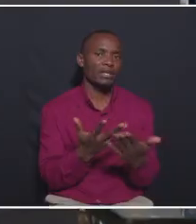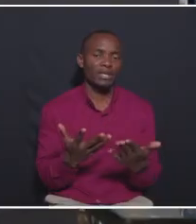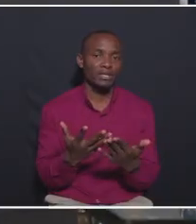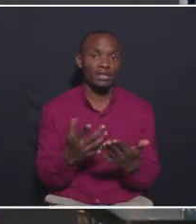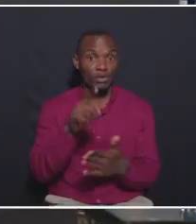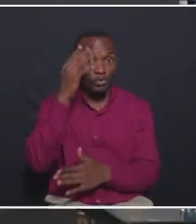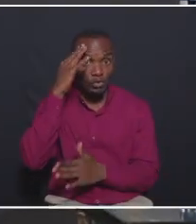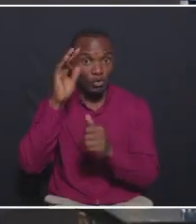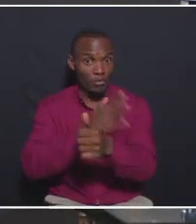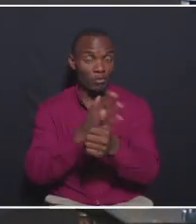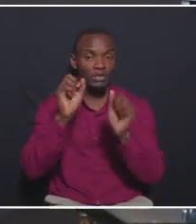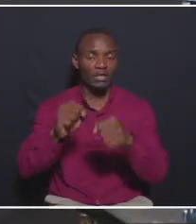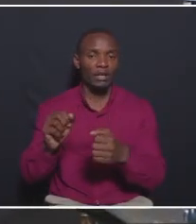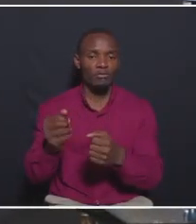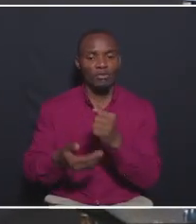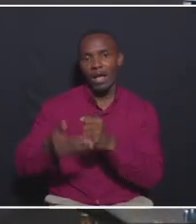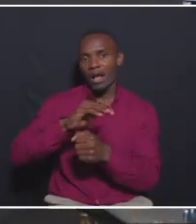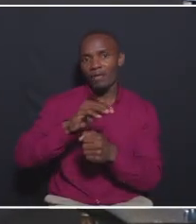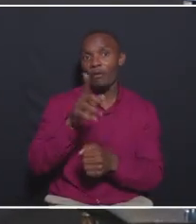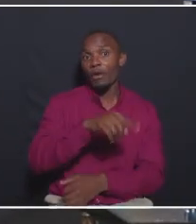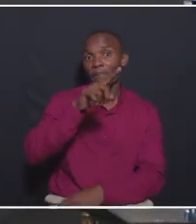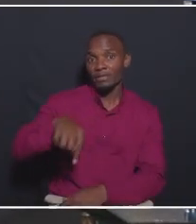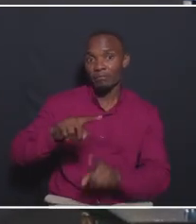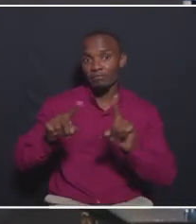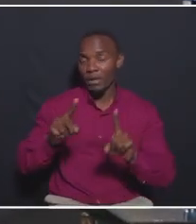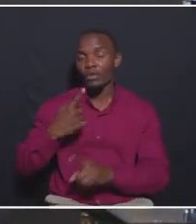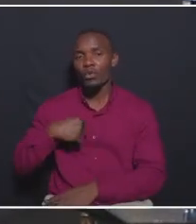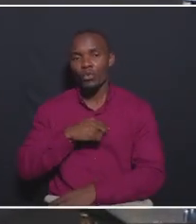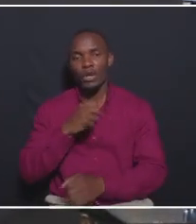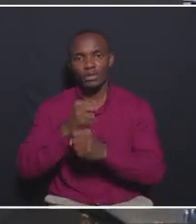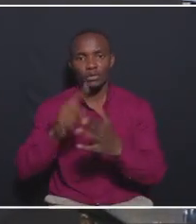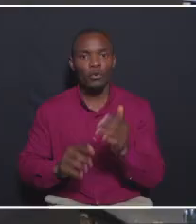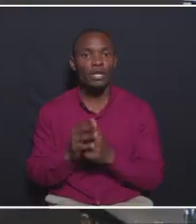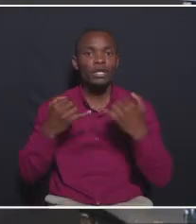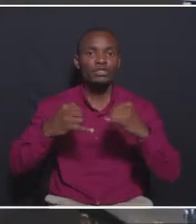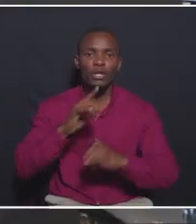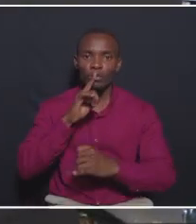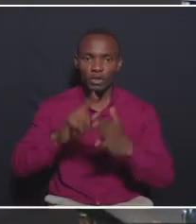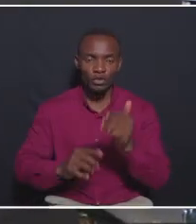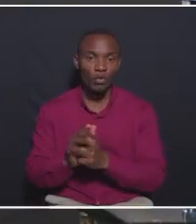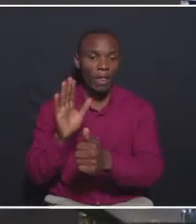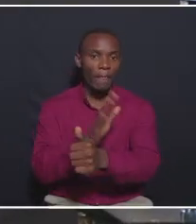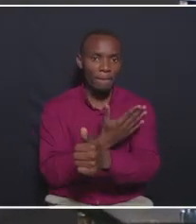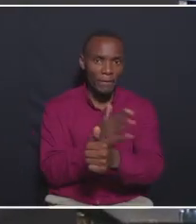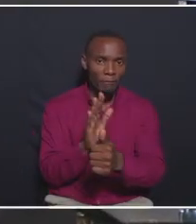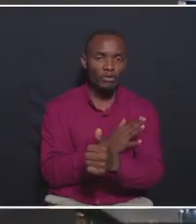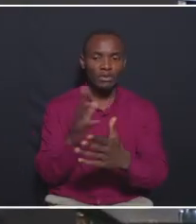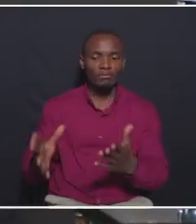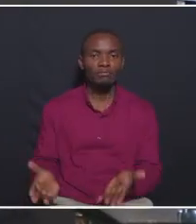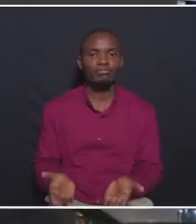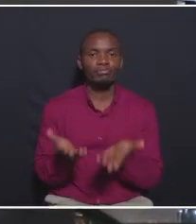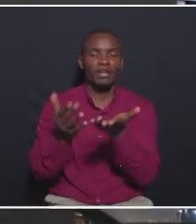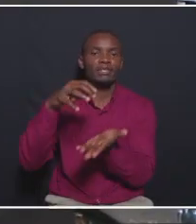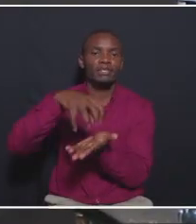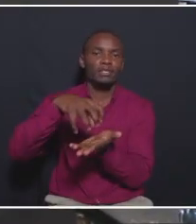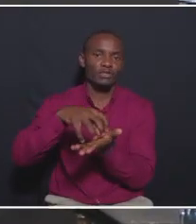mistakes, but we're not covering mistakes. We're trying to make you be in that moment, immerse you in that moment. And that's why you'll find